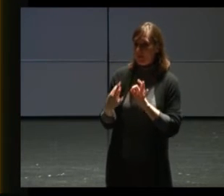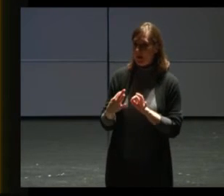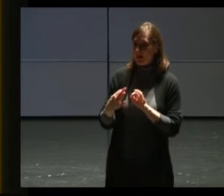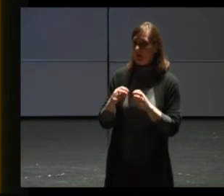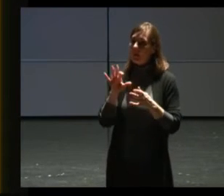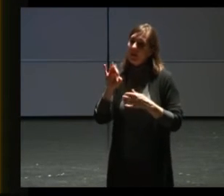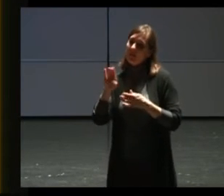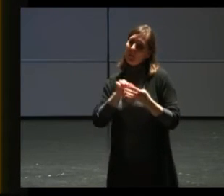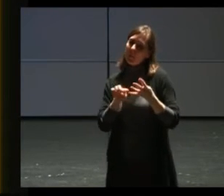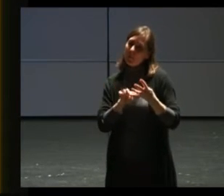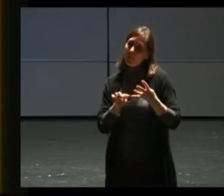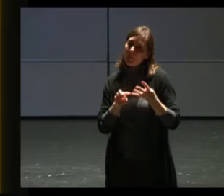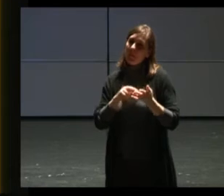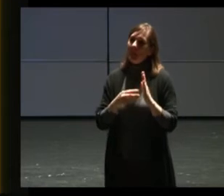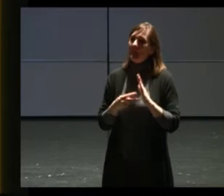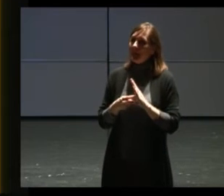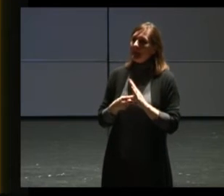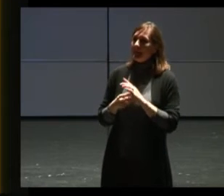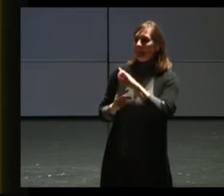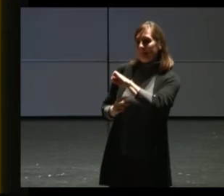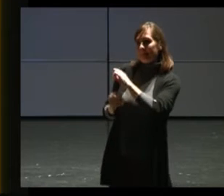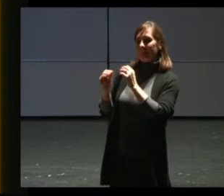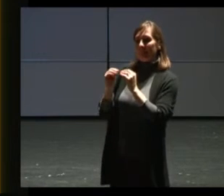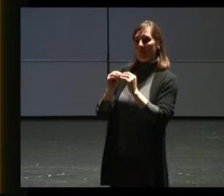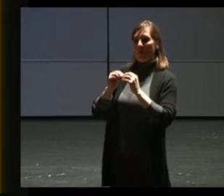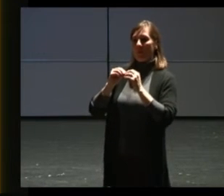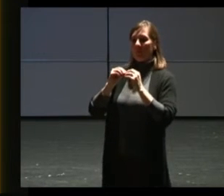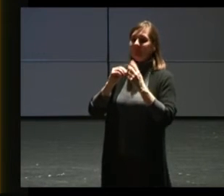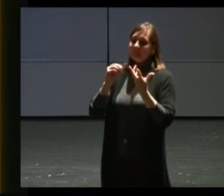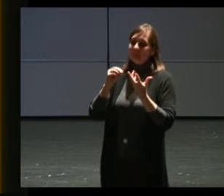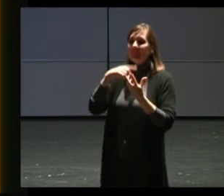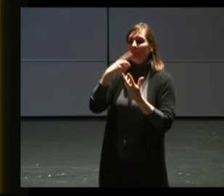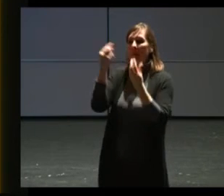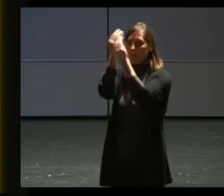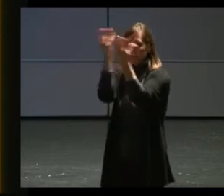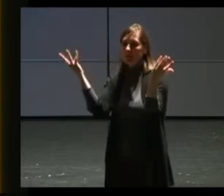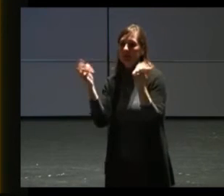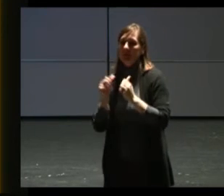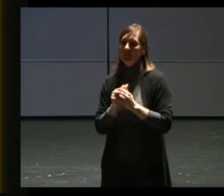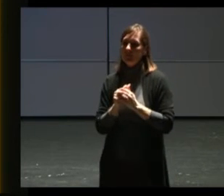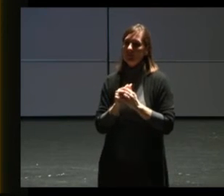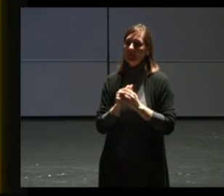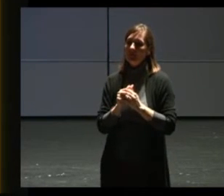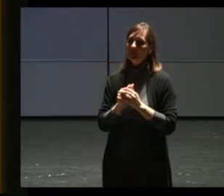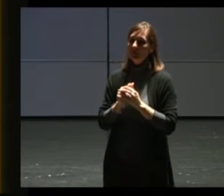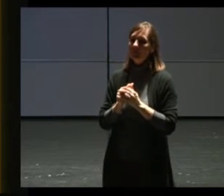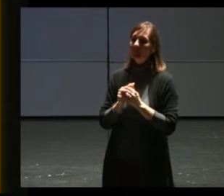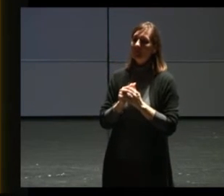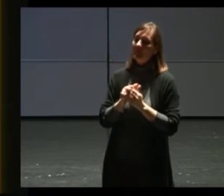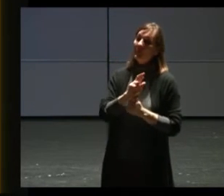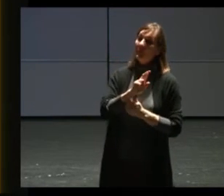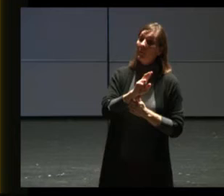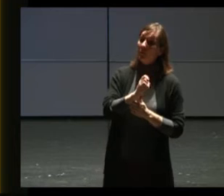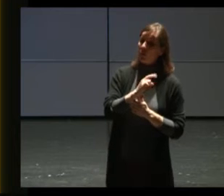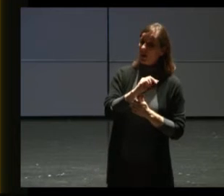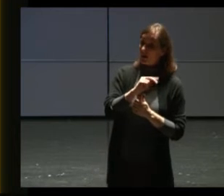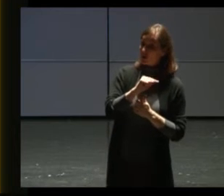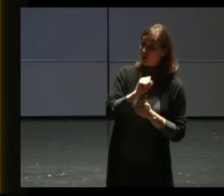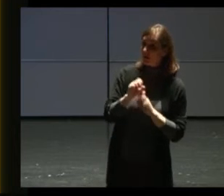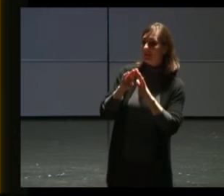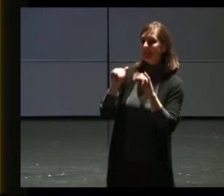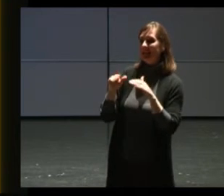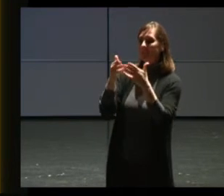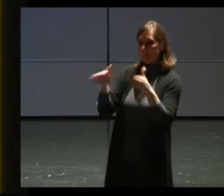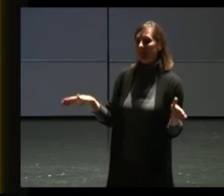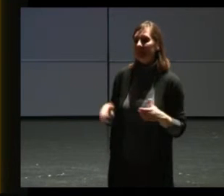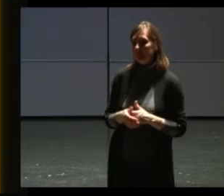we will be having this in a much more public manner shared with our regents and system, UW system. I